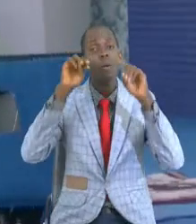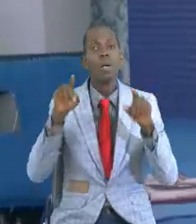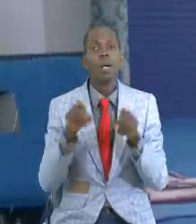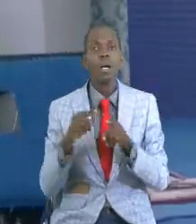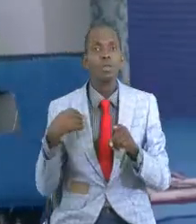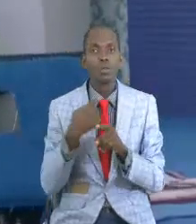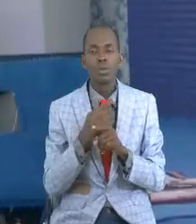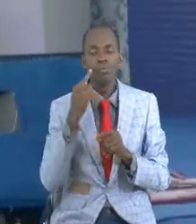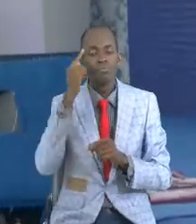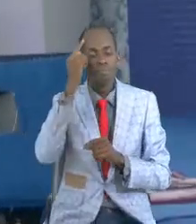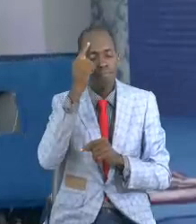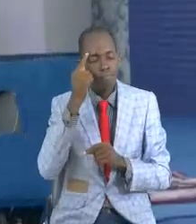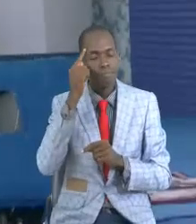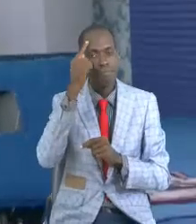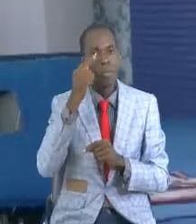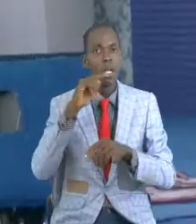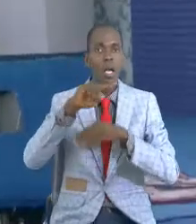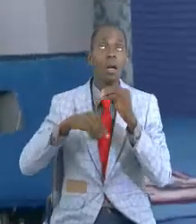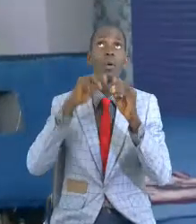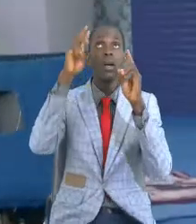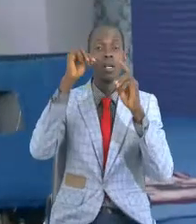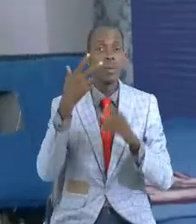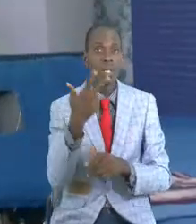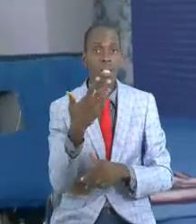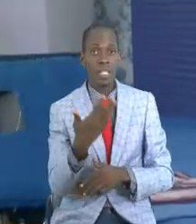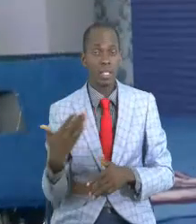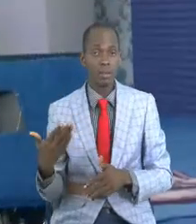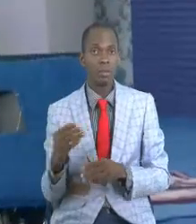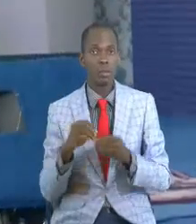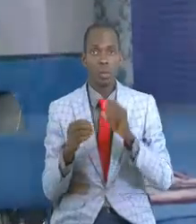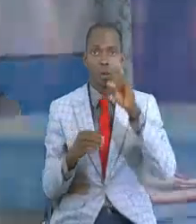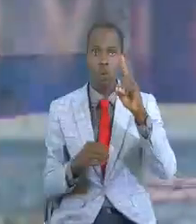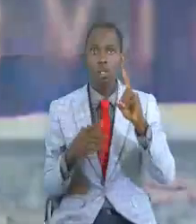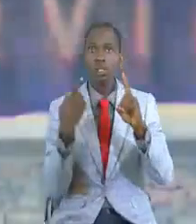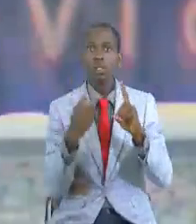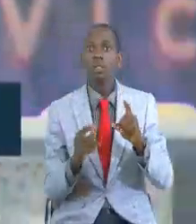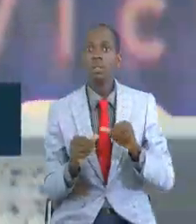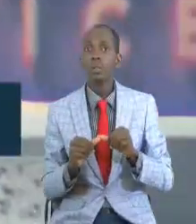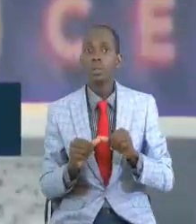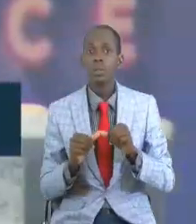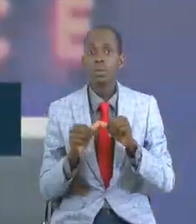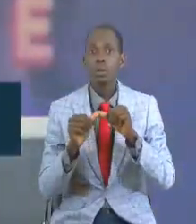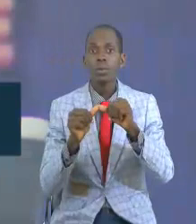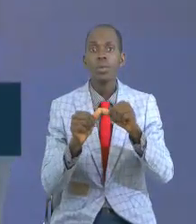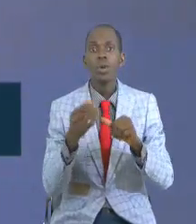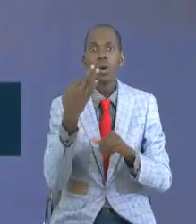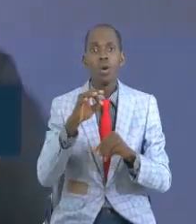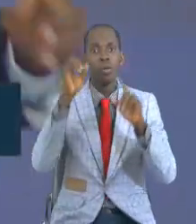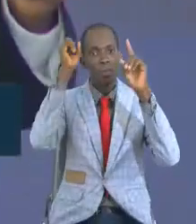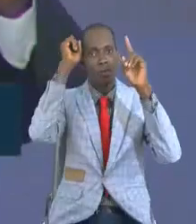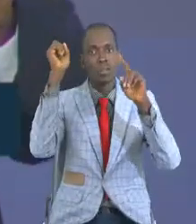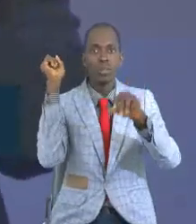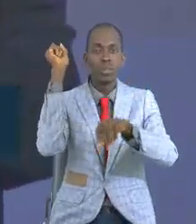meditate about him. Three things. Number one, the perpetuity of his surpassing priesthood.